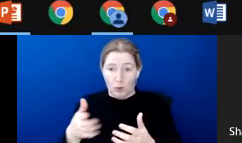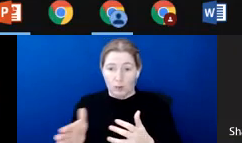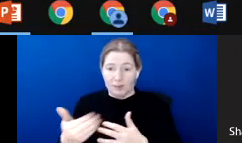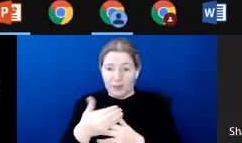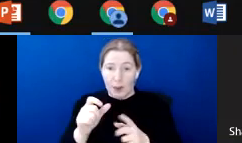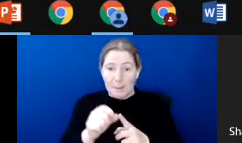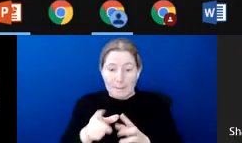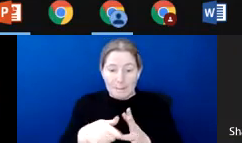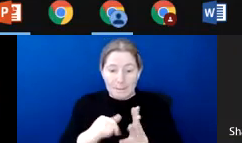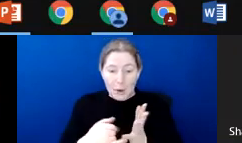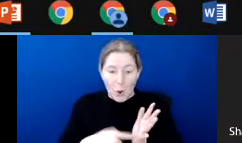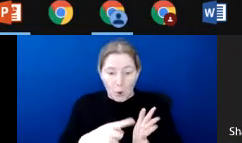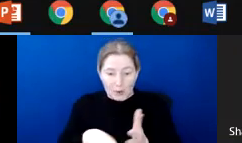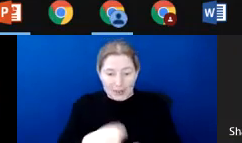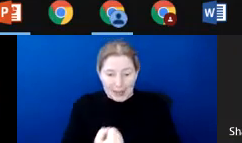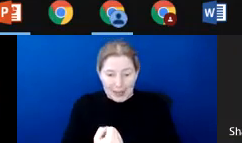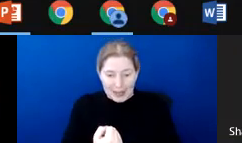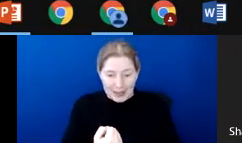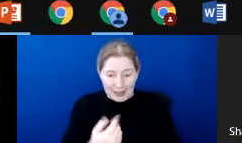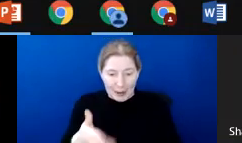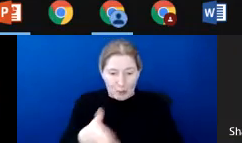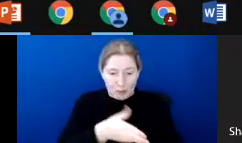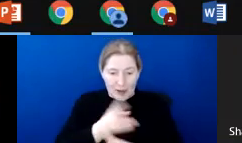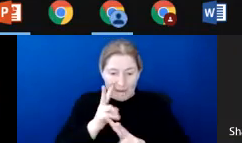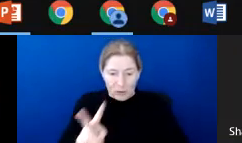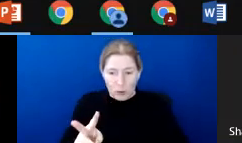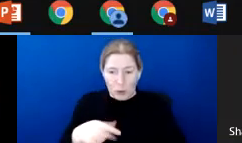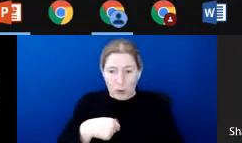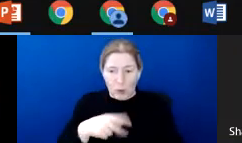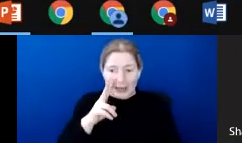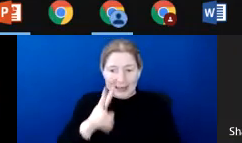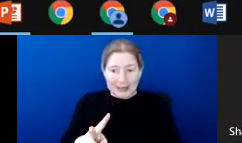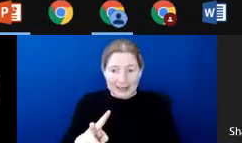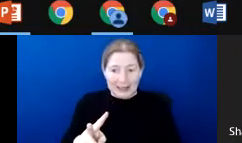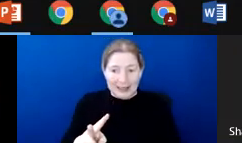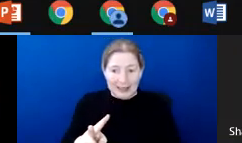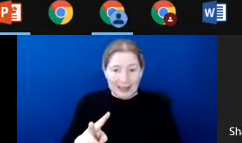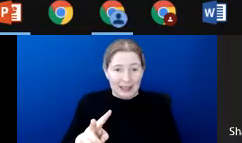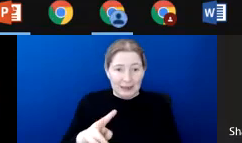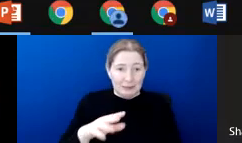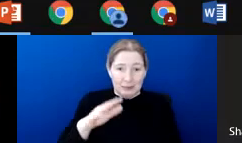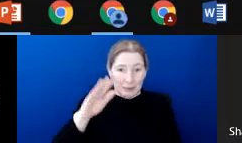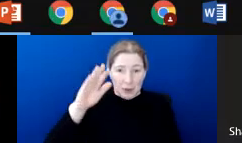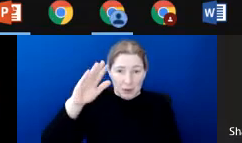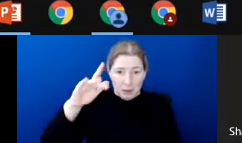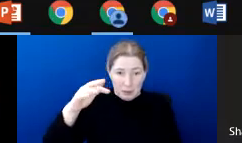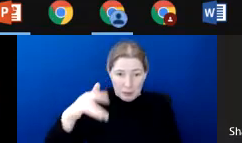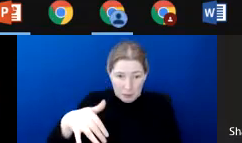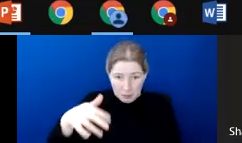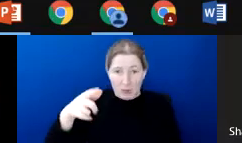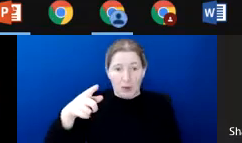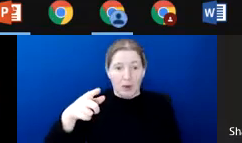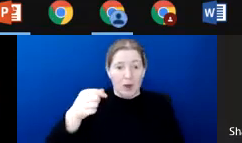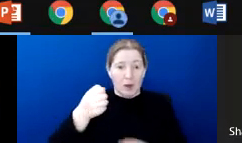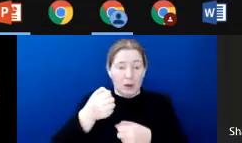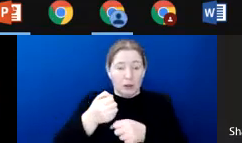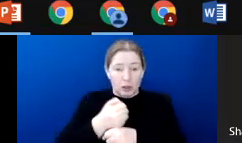posting, the preview posting, and see all the posting in here, the general ledger